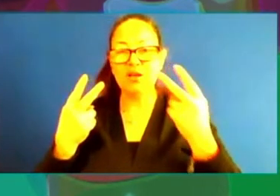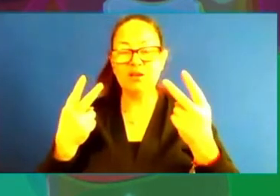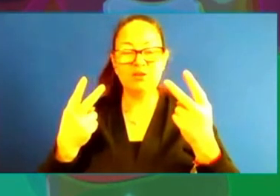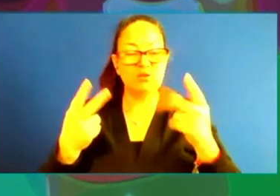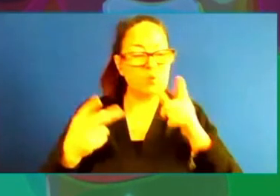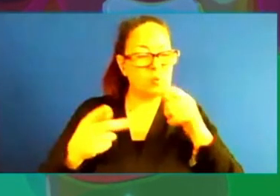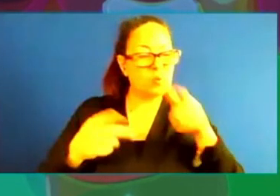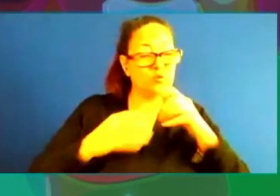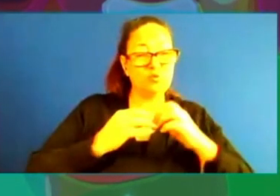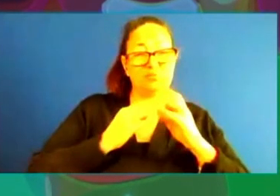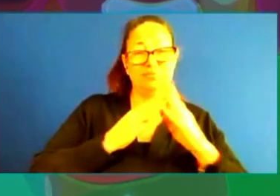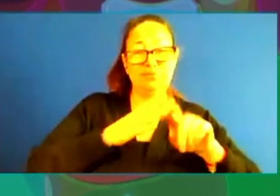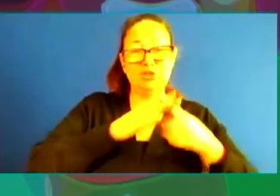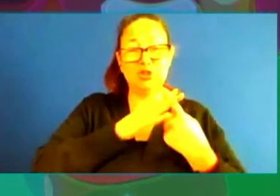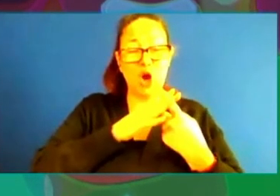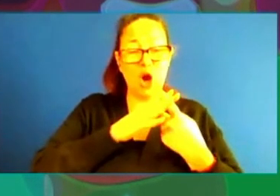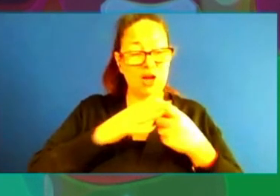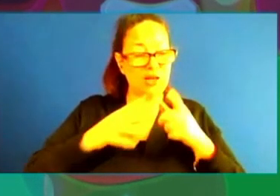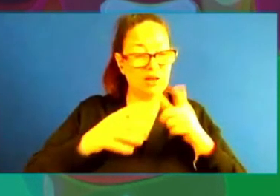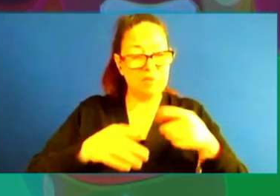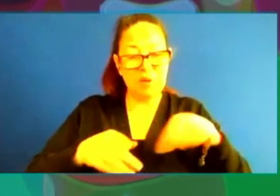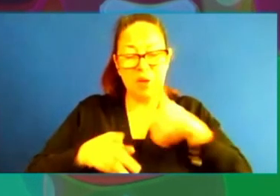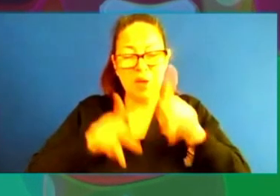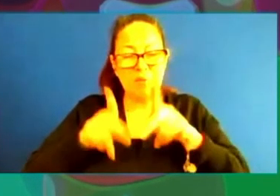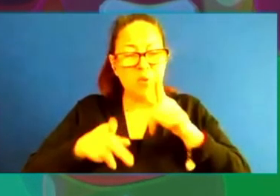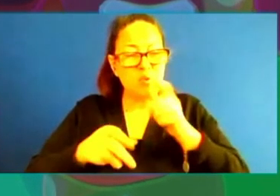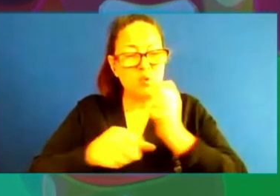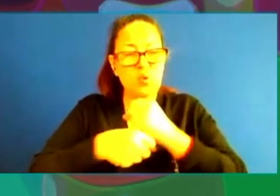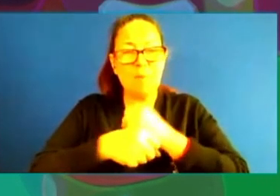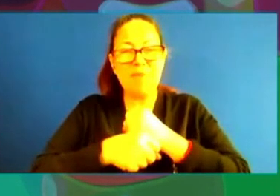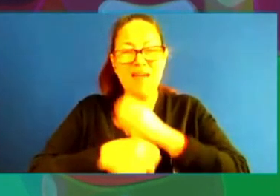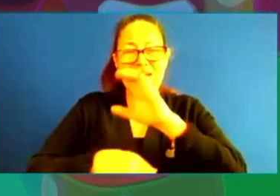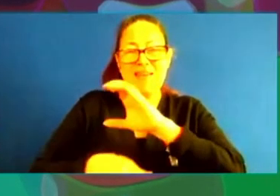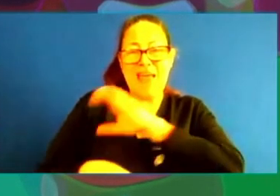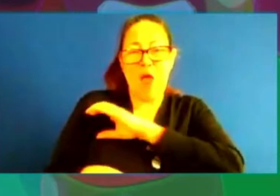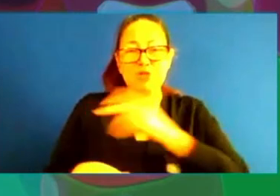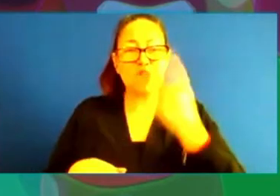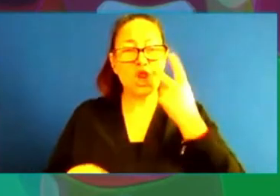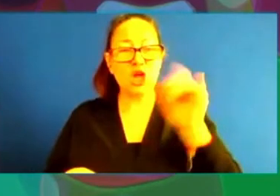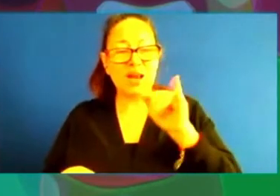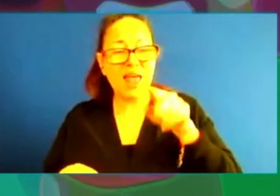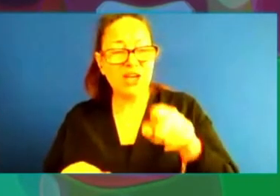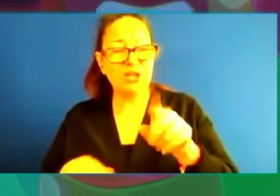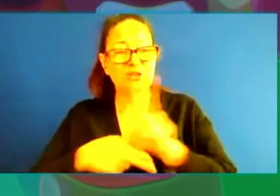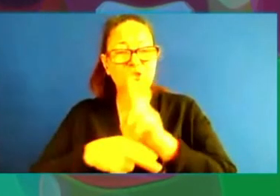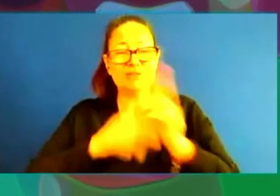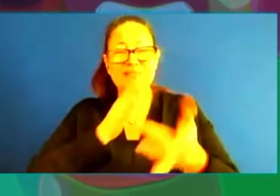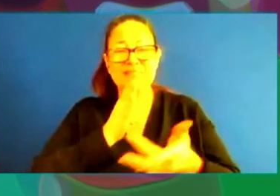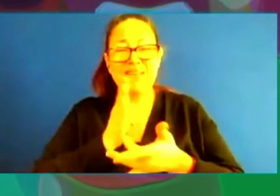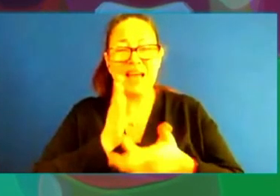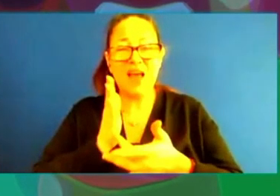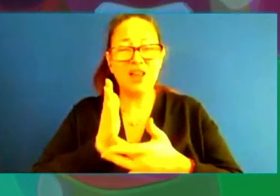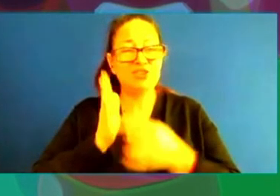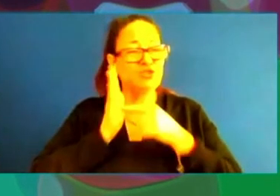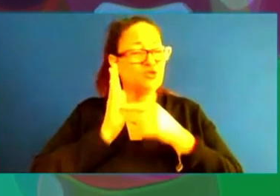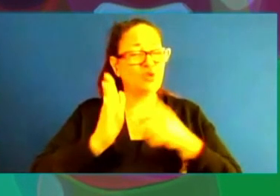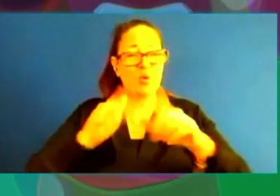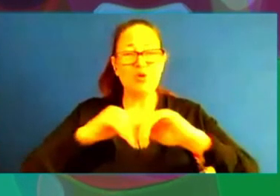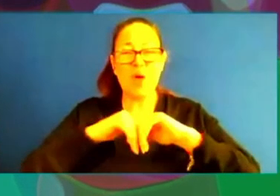entrepreneurs who created characters that look like you, you know, using the technologies and showing you the way. I mean, it's